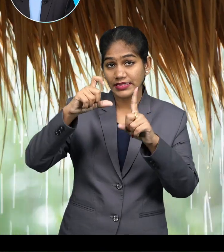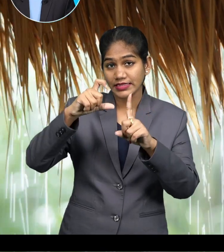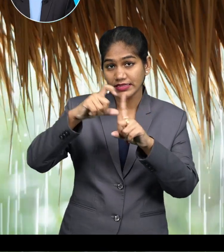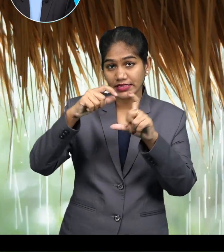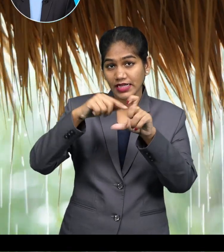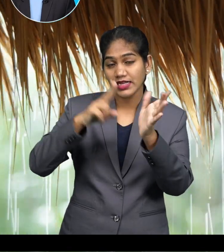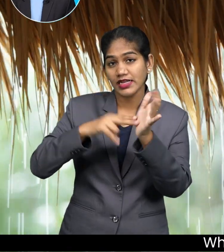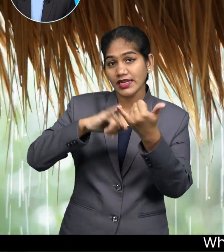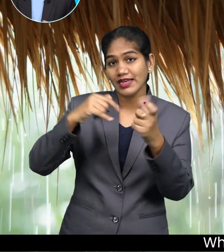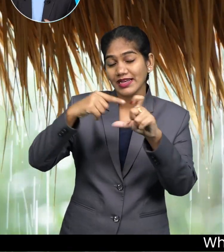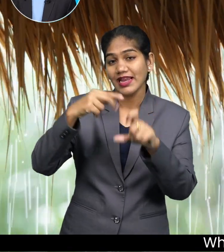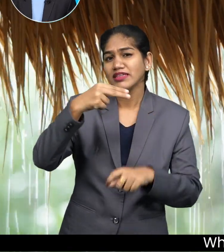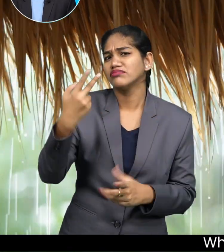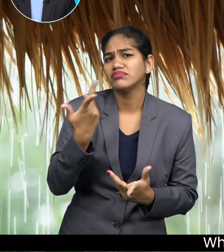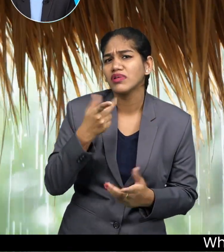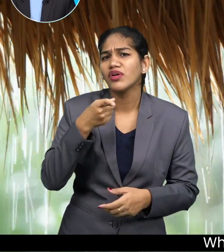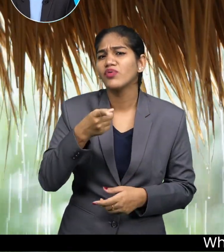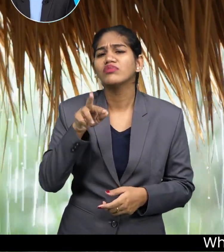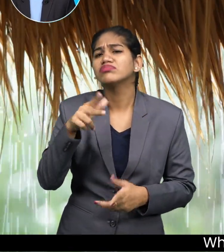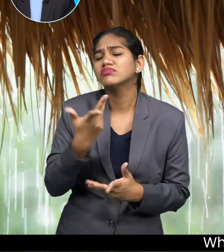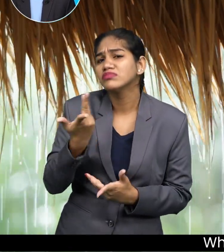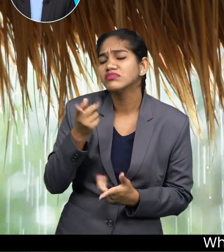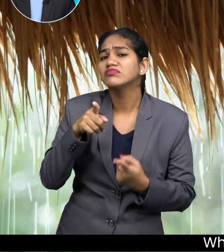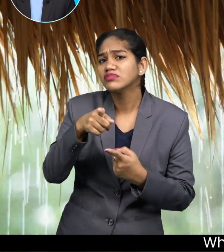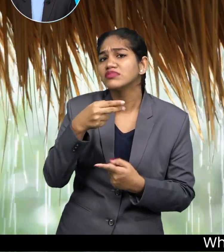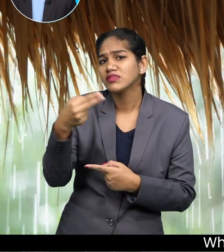Condense? What is meant by that?